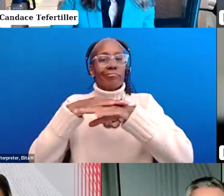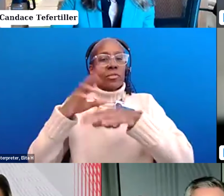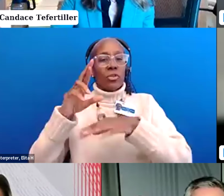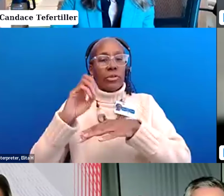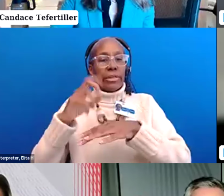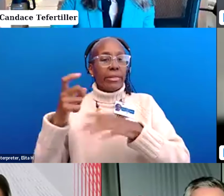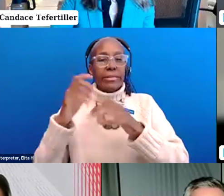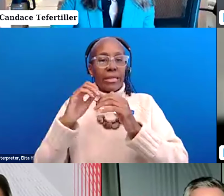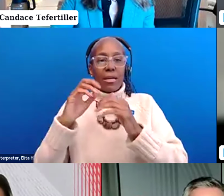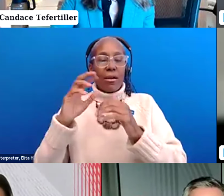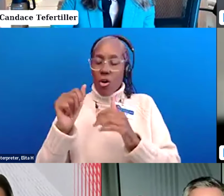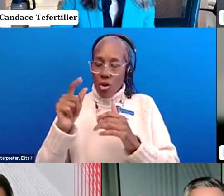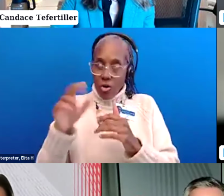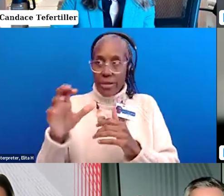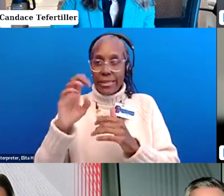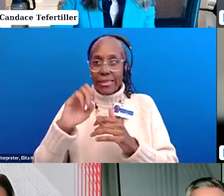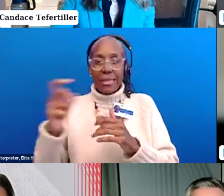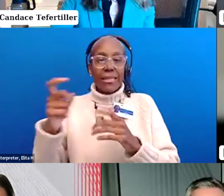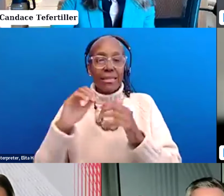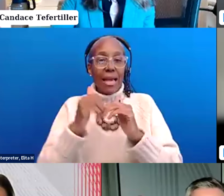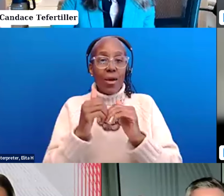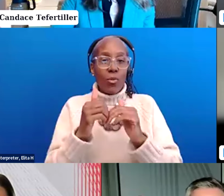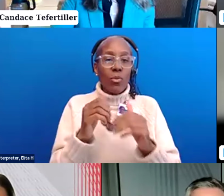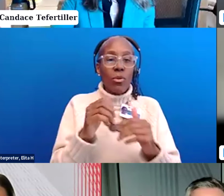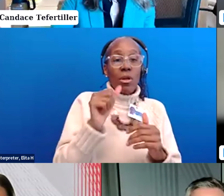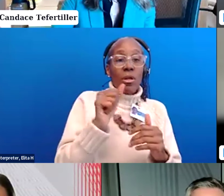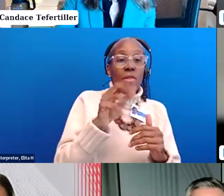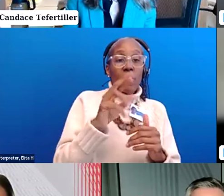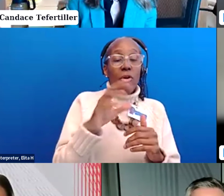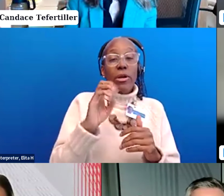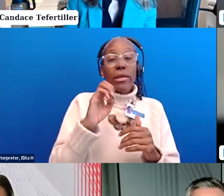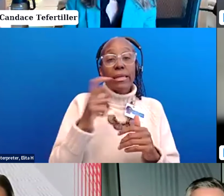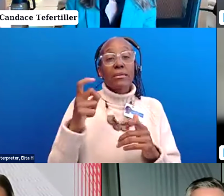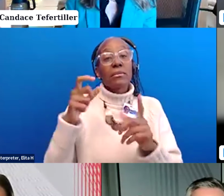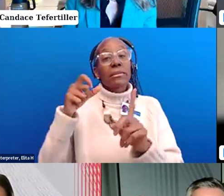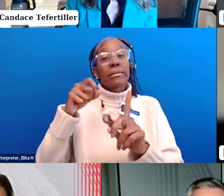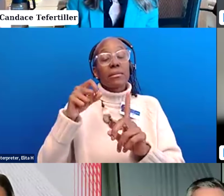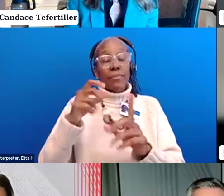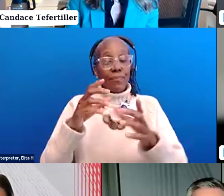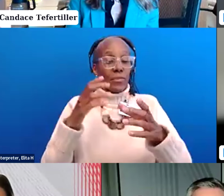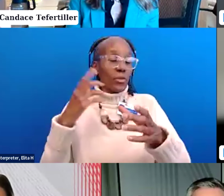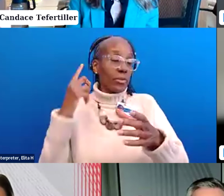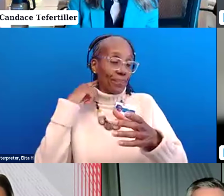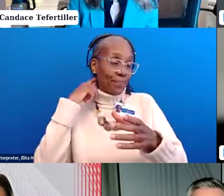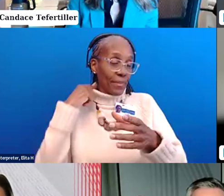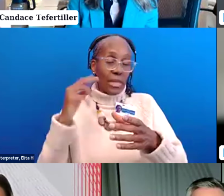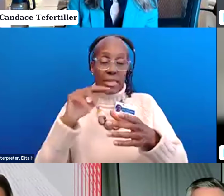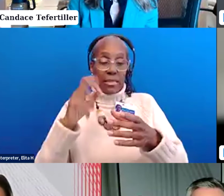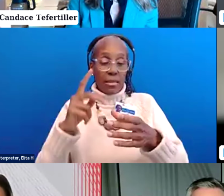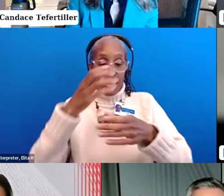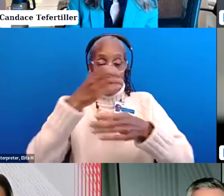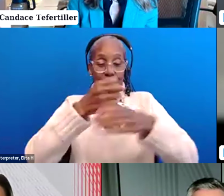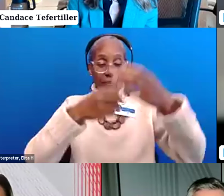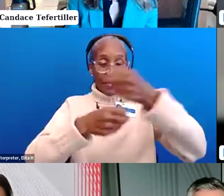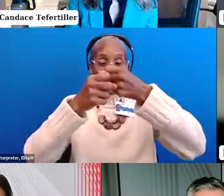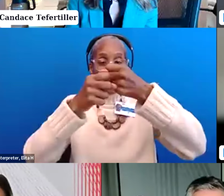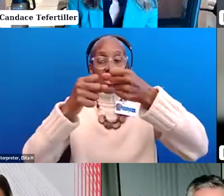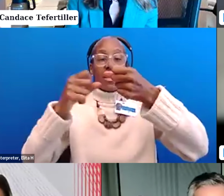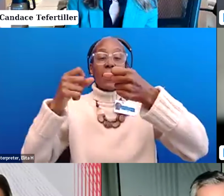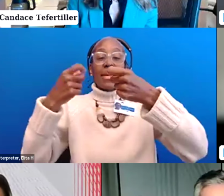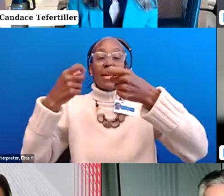working? Happy to, Marco. So the ARC-EX is stimulation applied to the back of the neck over the cervical region of the